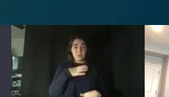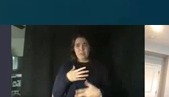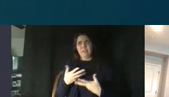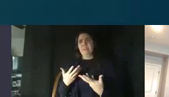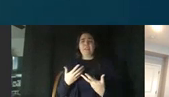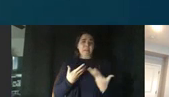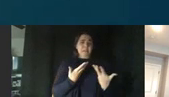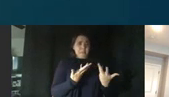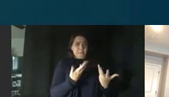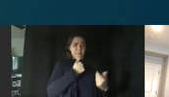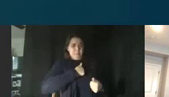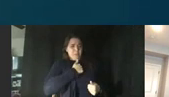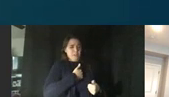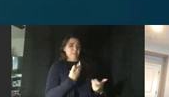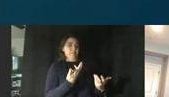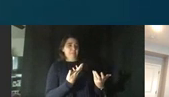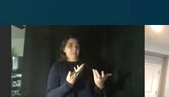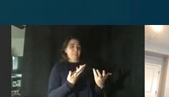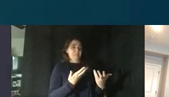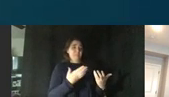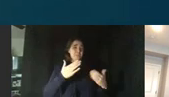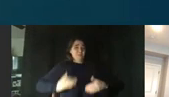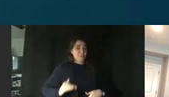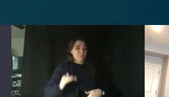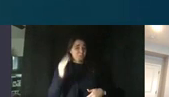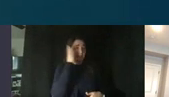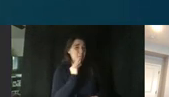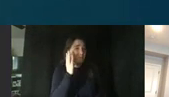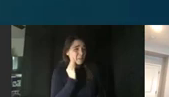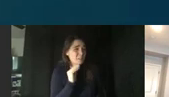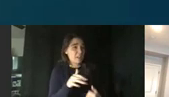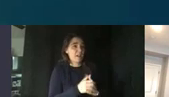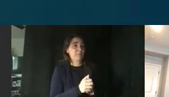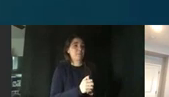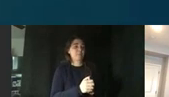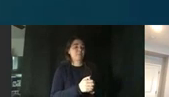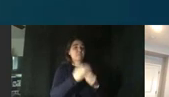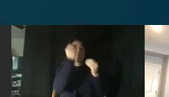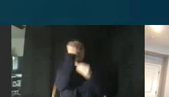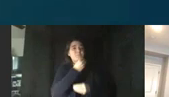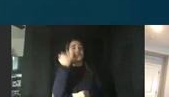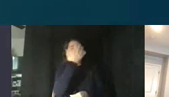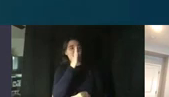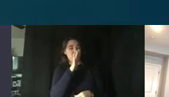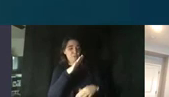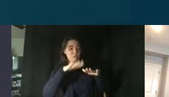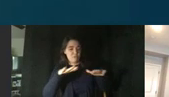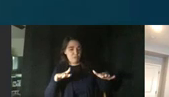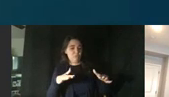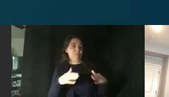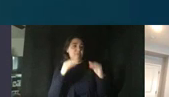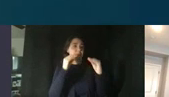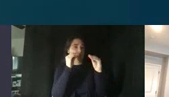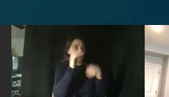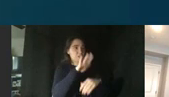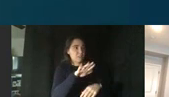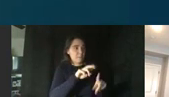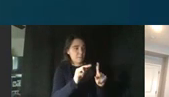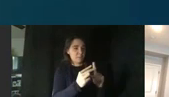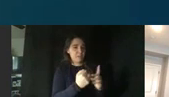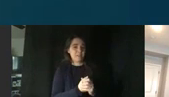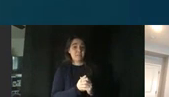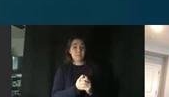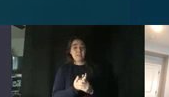that growing up. Unfortunately, I get it. I mean, I get it. My parents had an accent. I did not, but